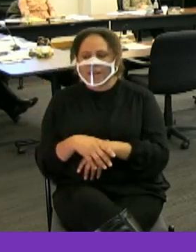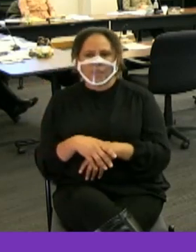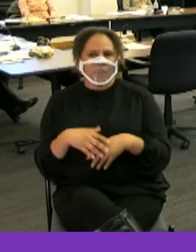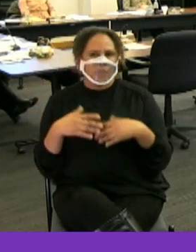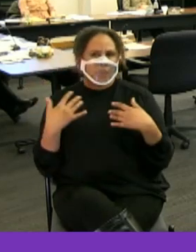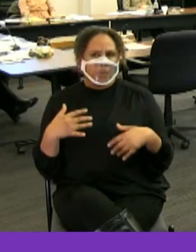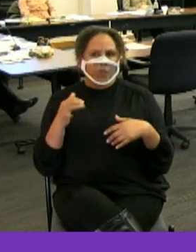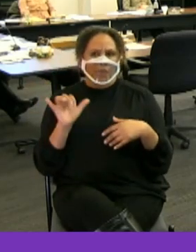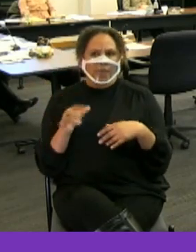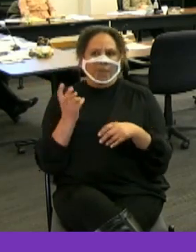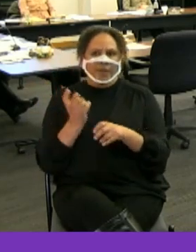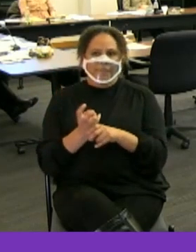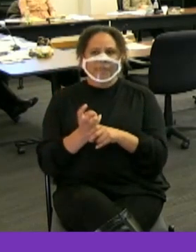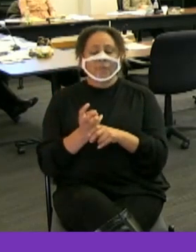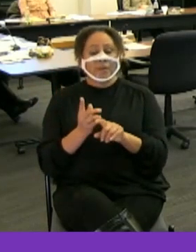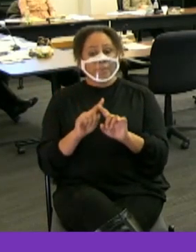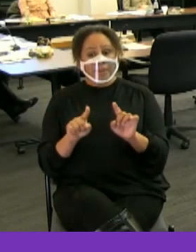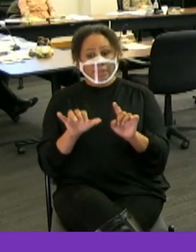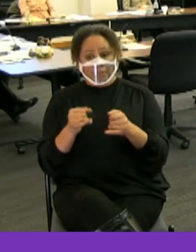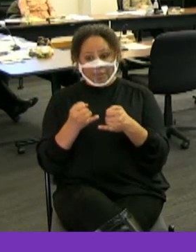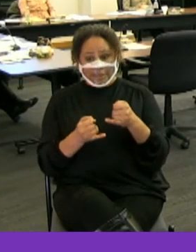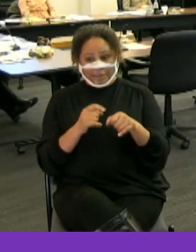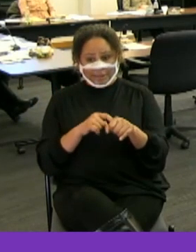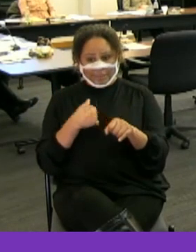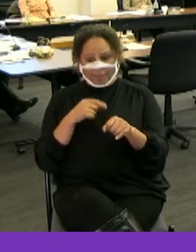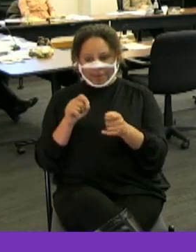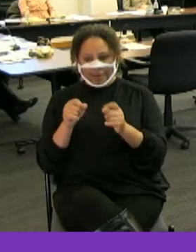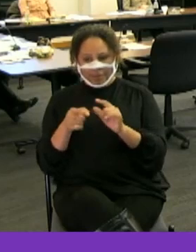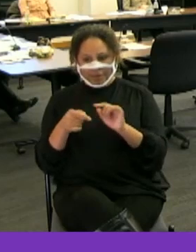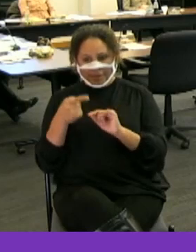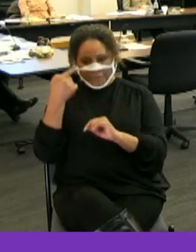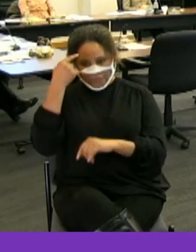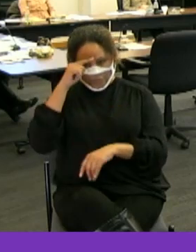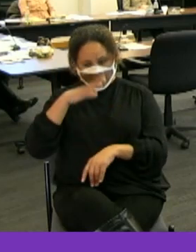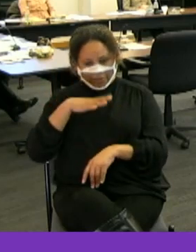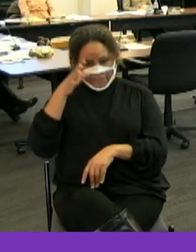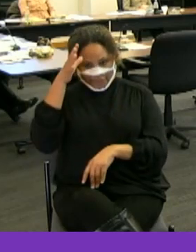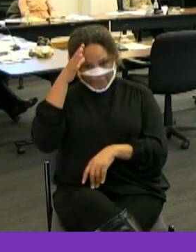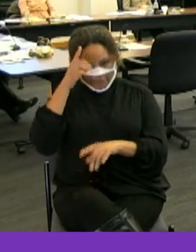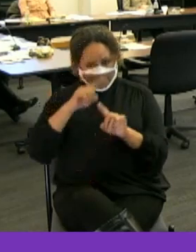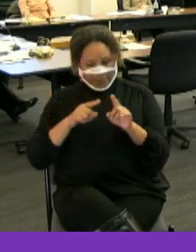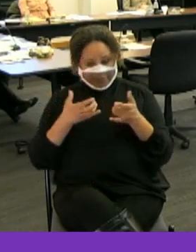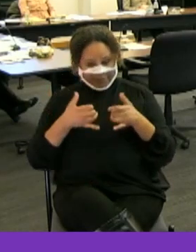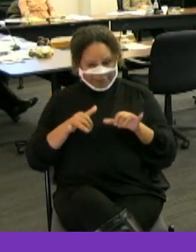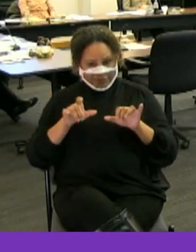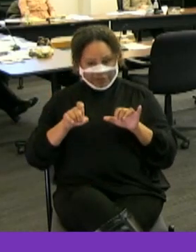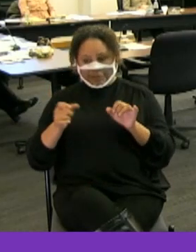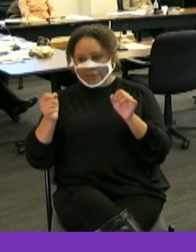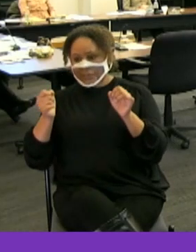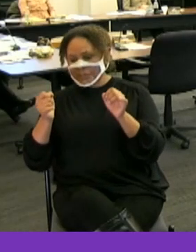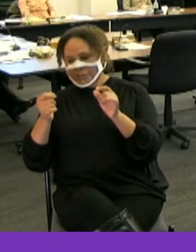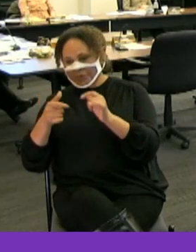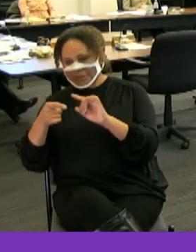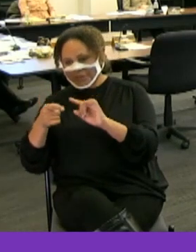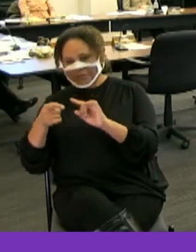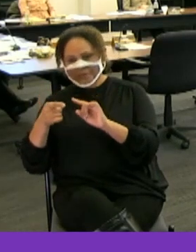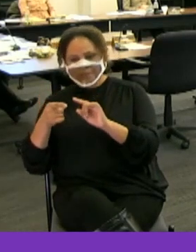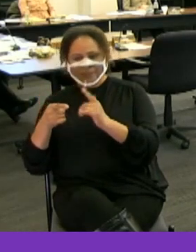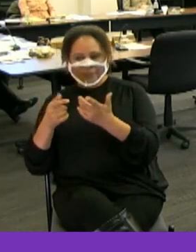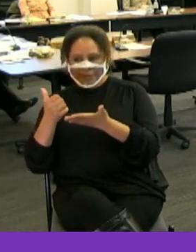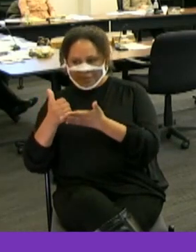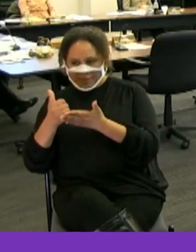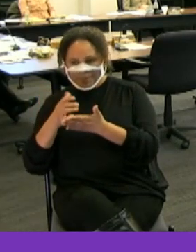very difficult. But that was the last time I had to translate for my father. But I still have to keep translating to her.